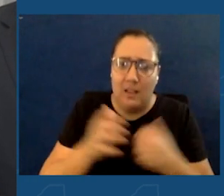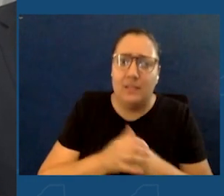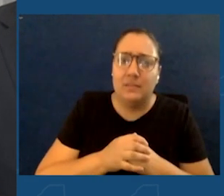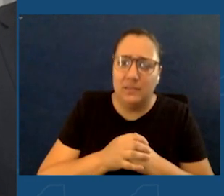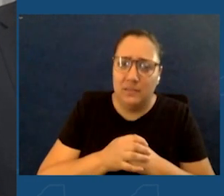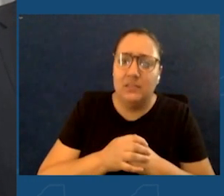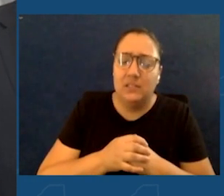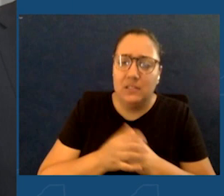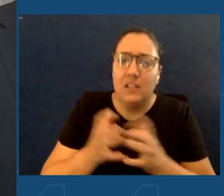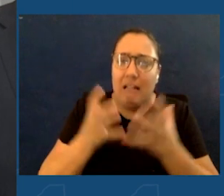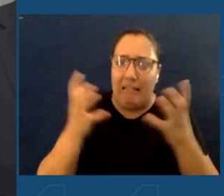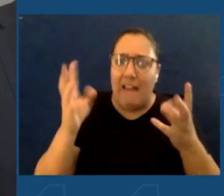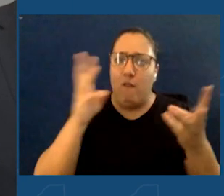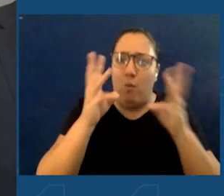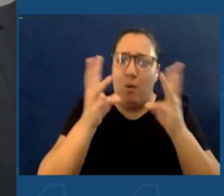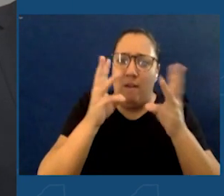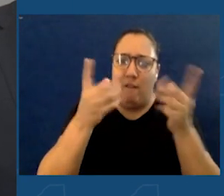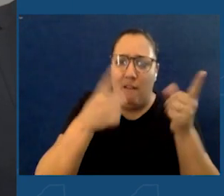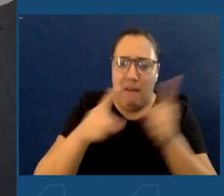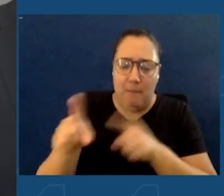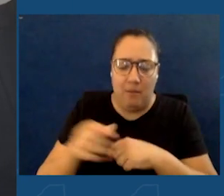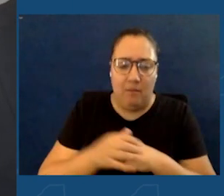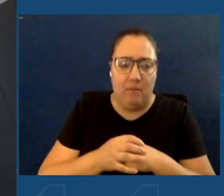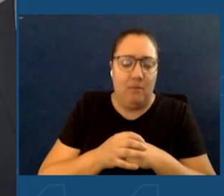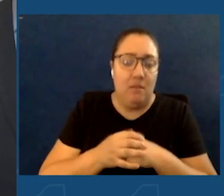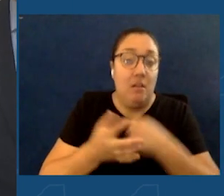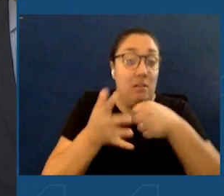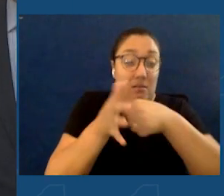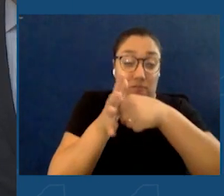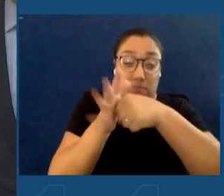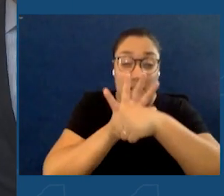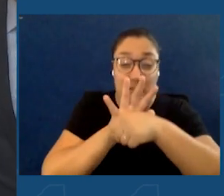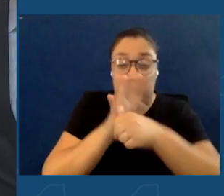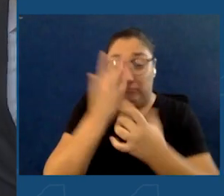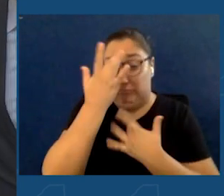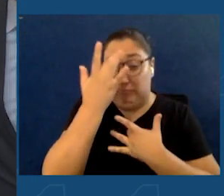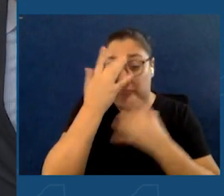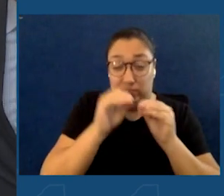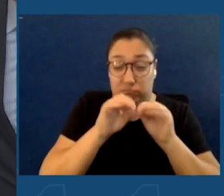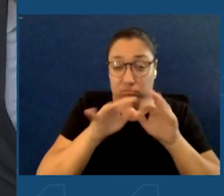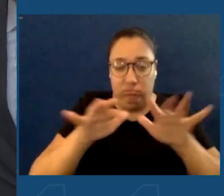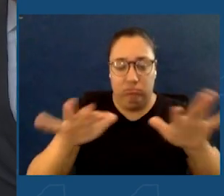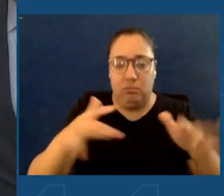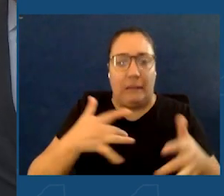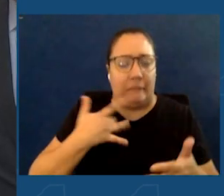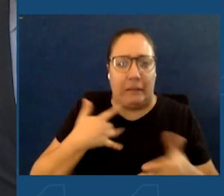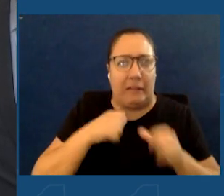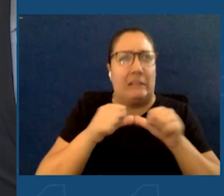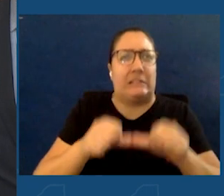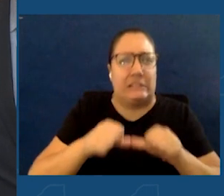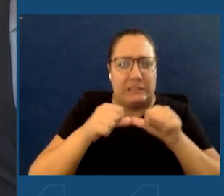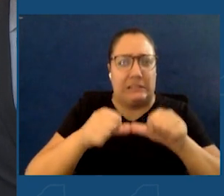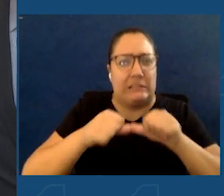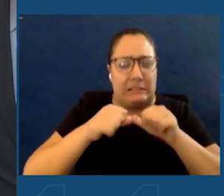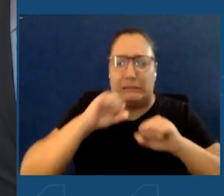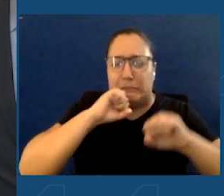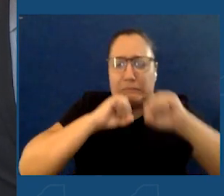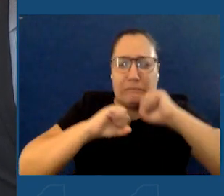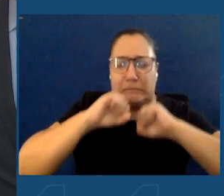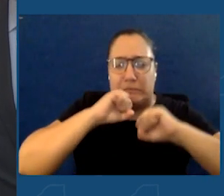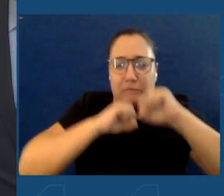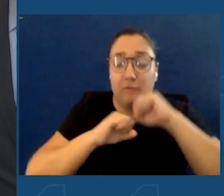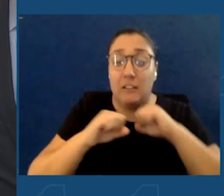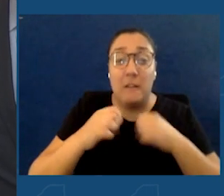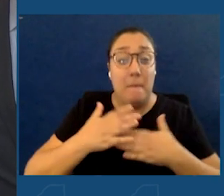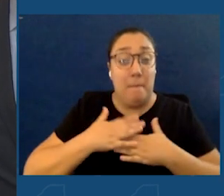events, pandemics, and just it's been almost unrelenting. And my number one job as your governor for almost a year